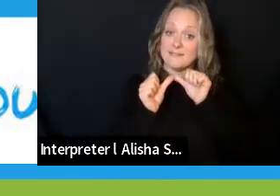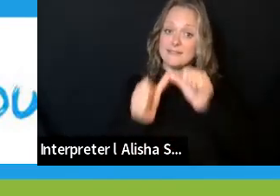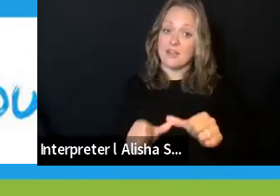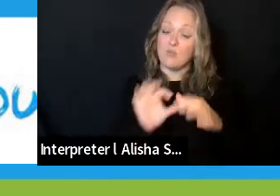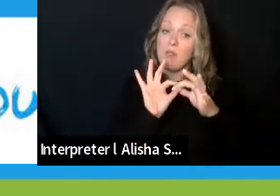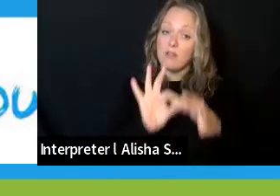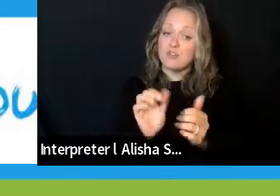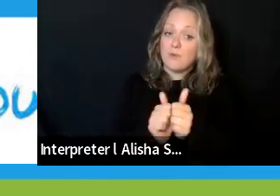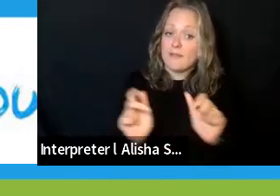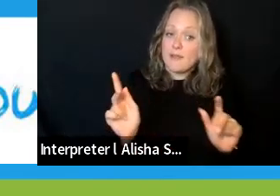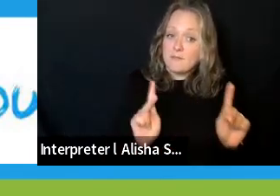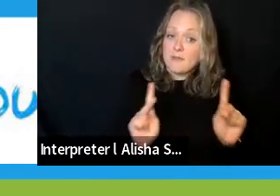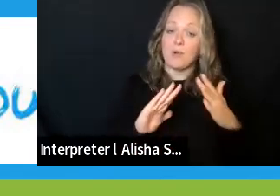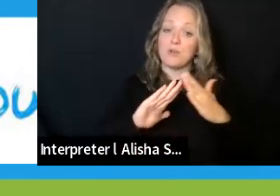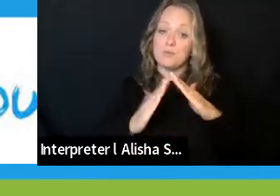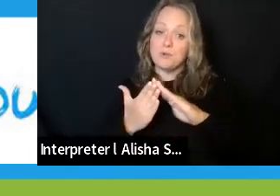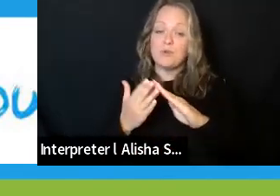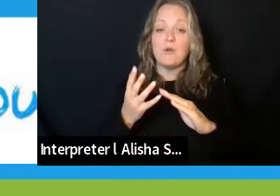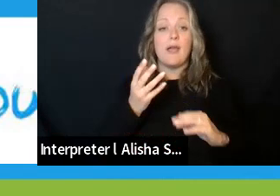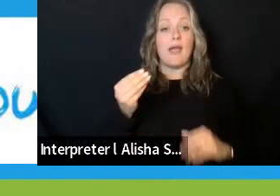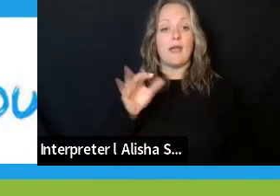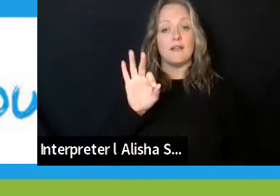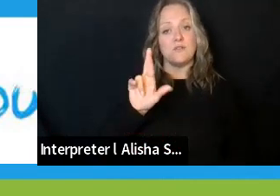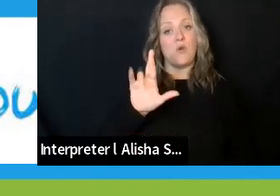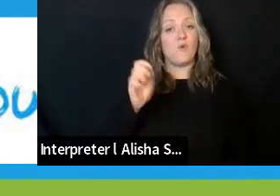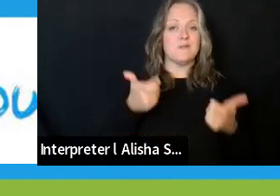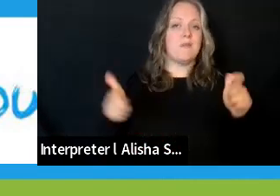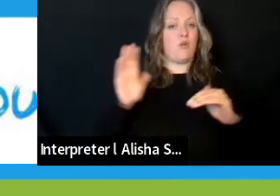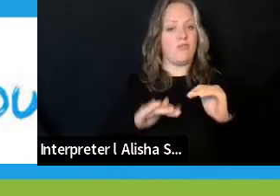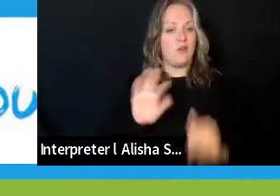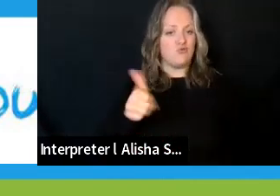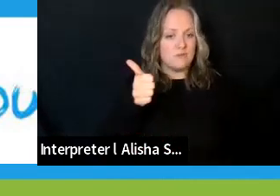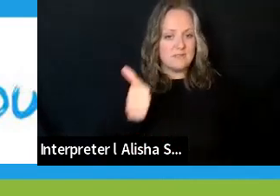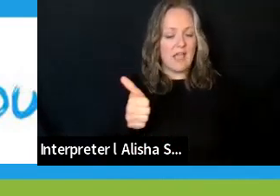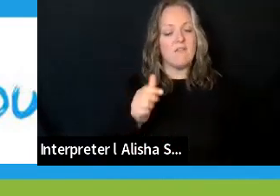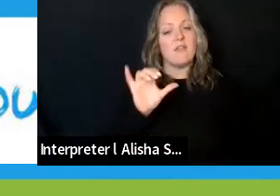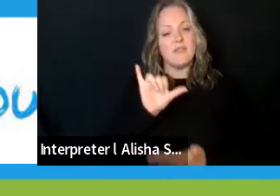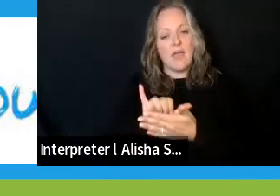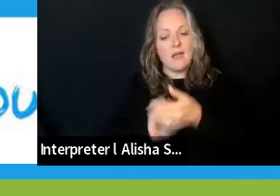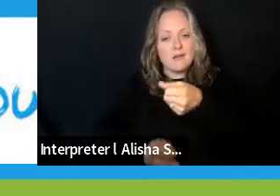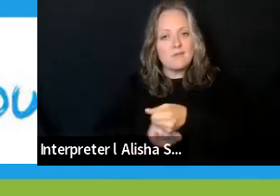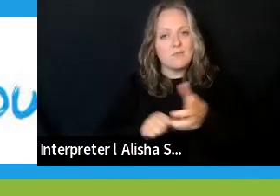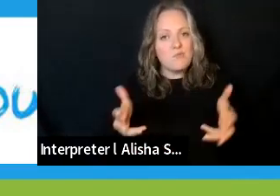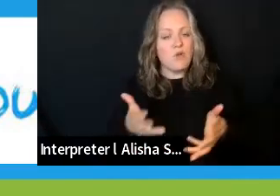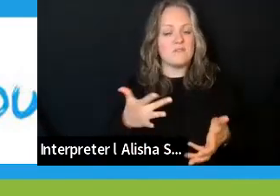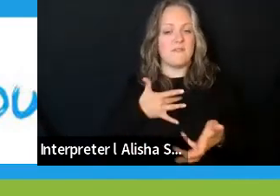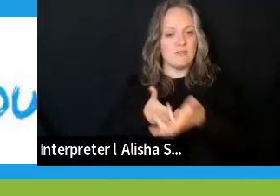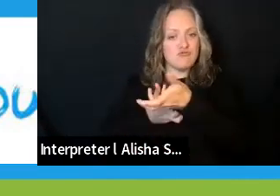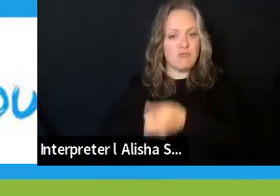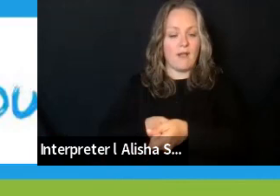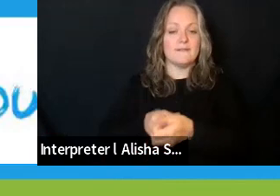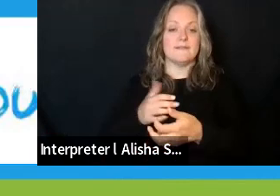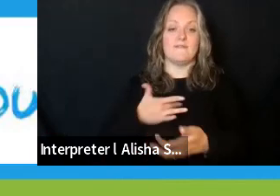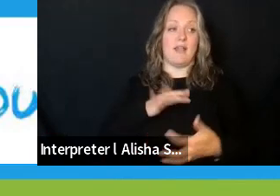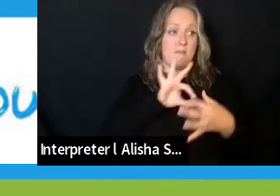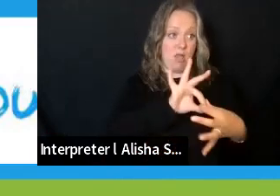with people, the community, and a force greater than oneself that promotes a sense of trust, belonging, and a feeling